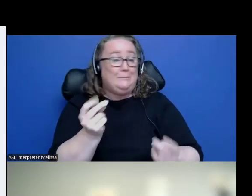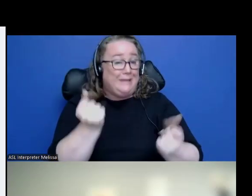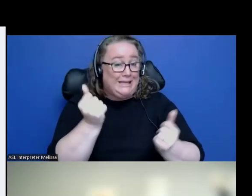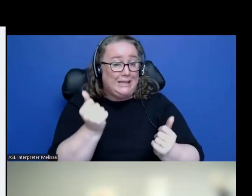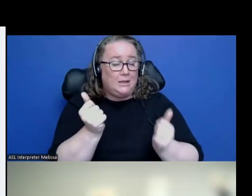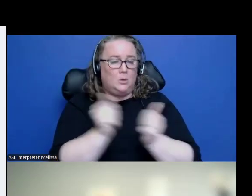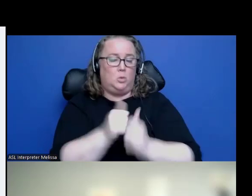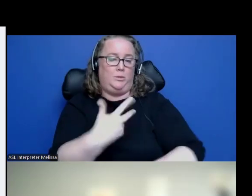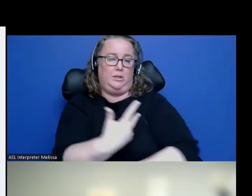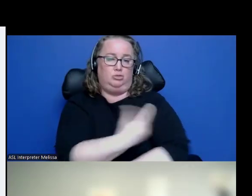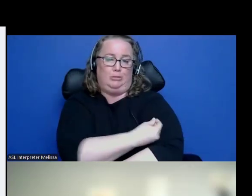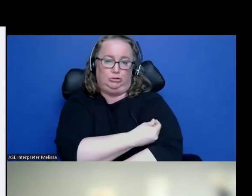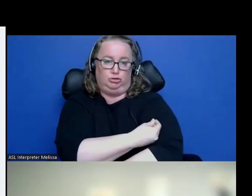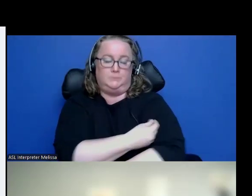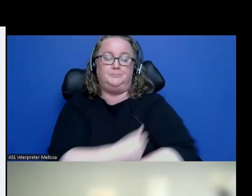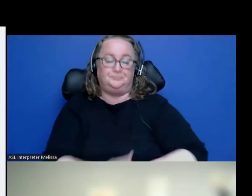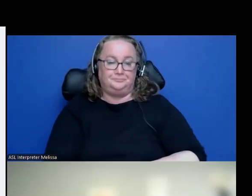injection.